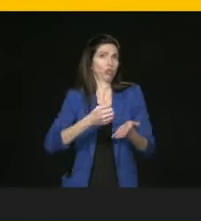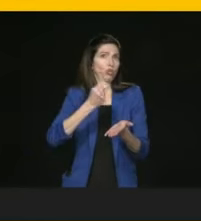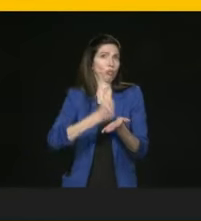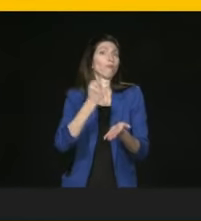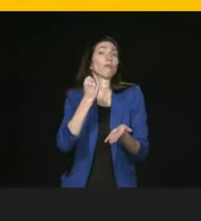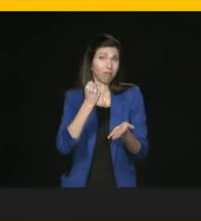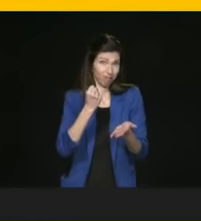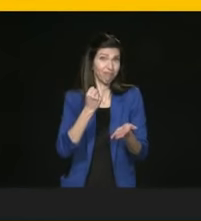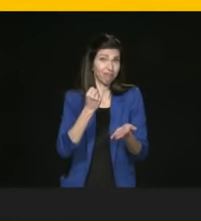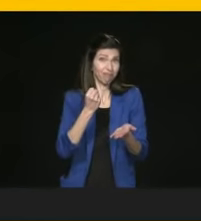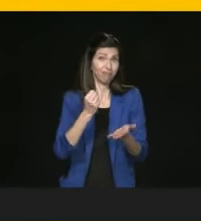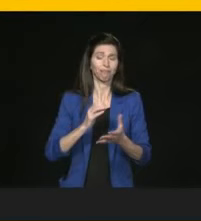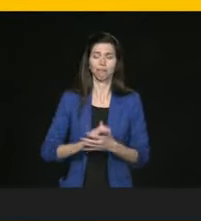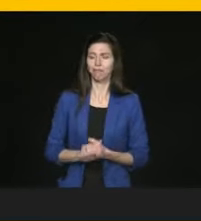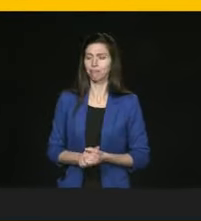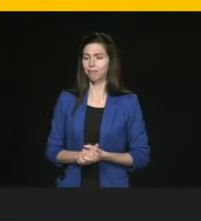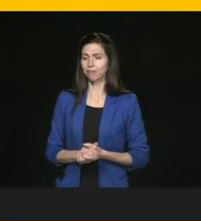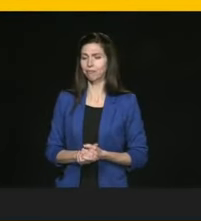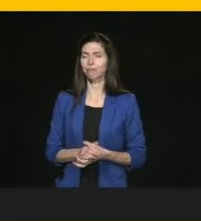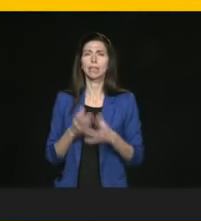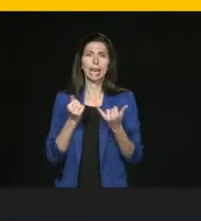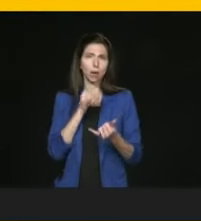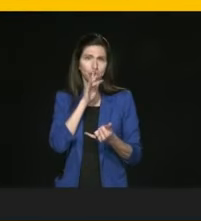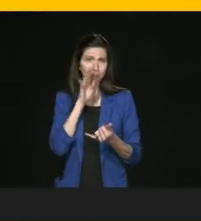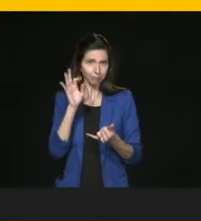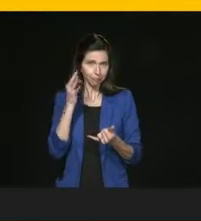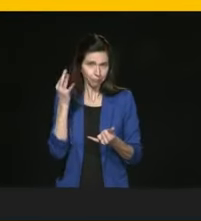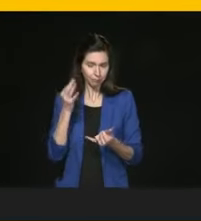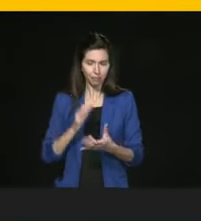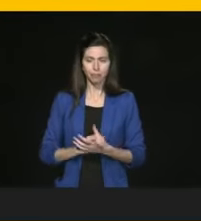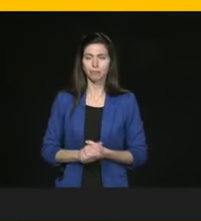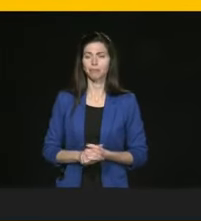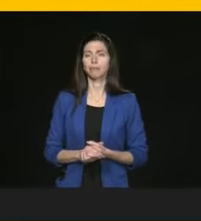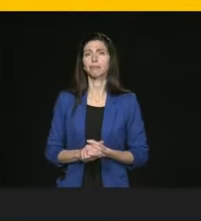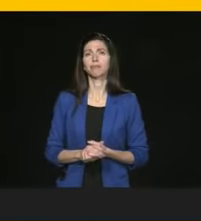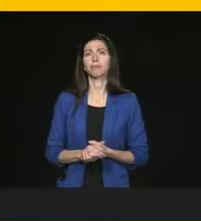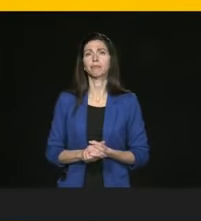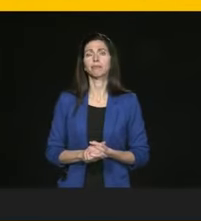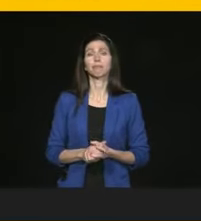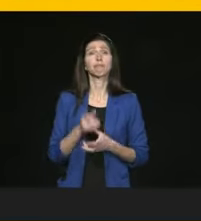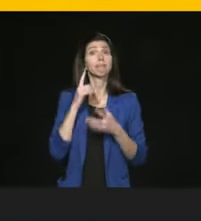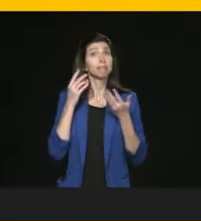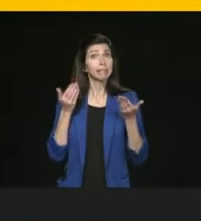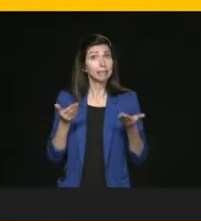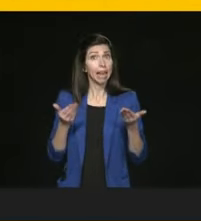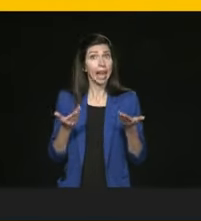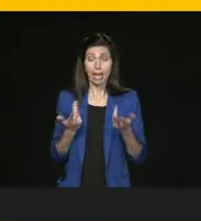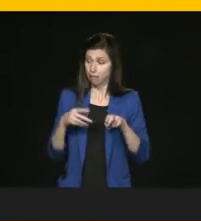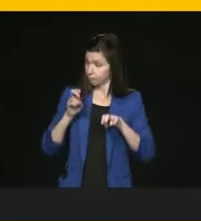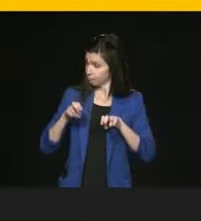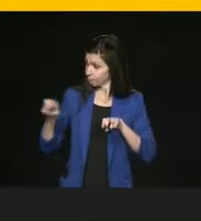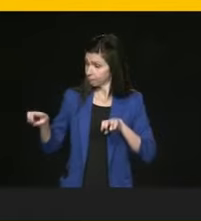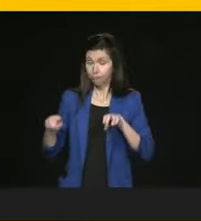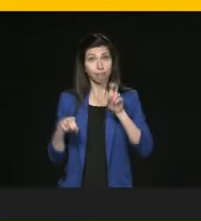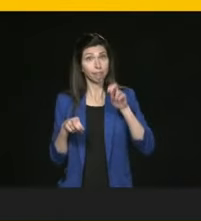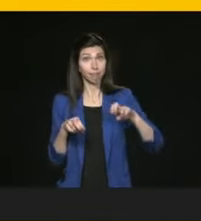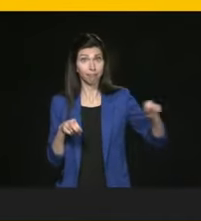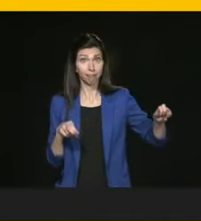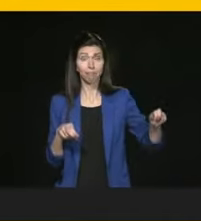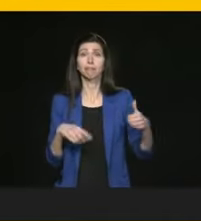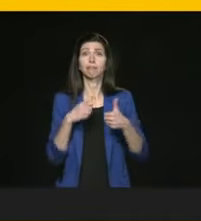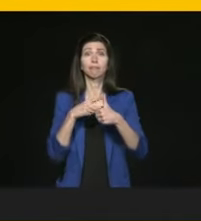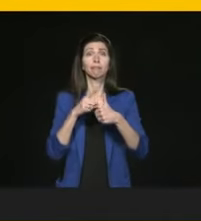compagnie du ministre Mark Miller. Here with me today is Mark Miller, Minister of